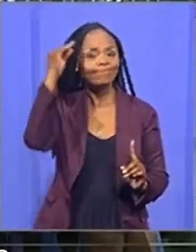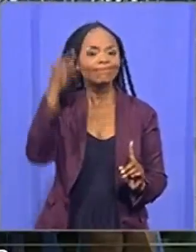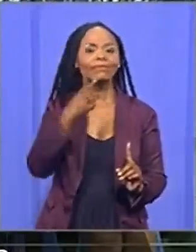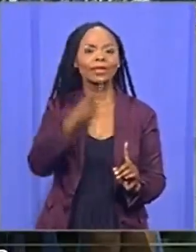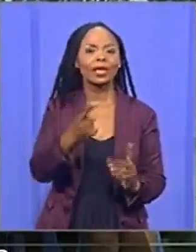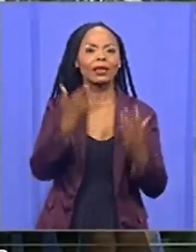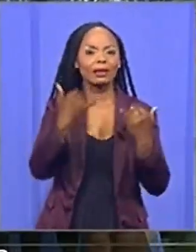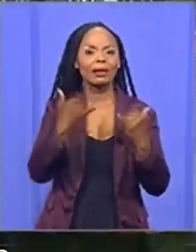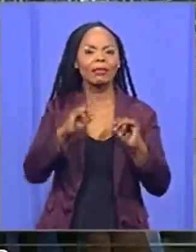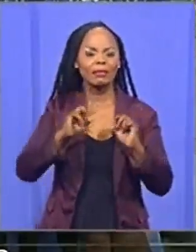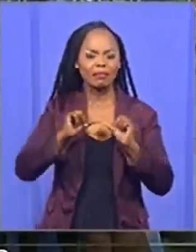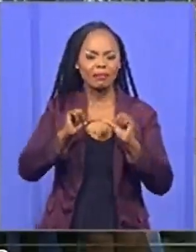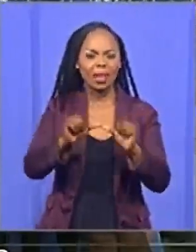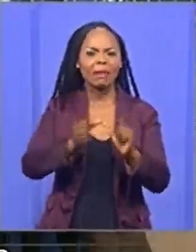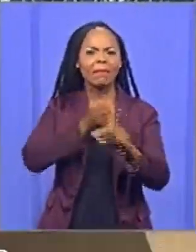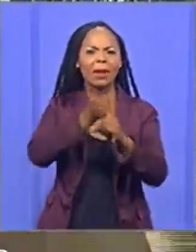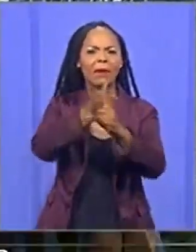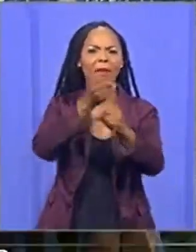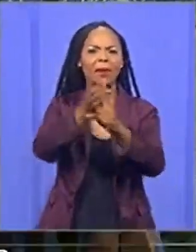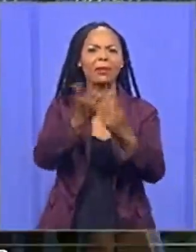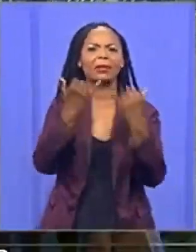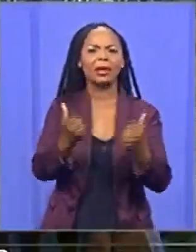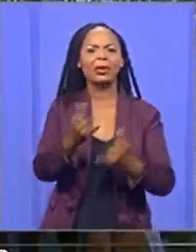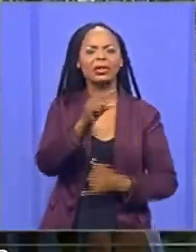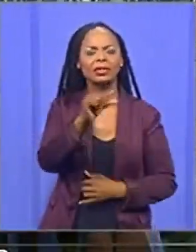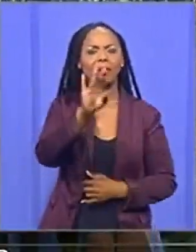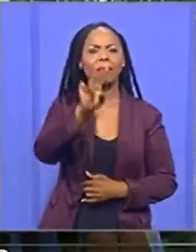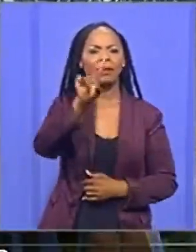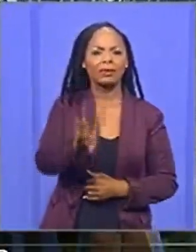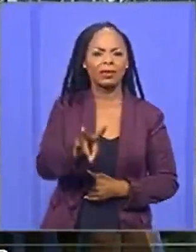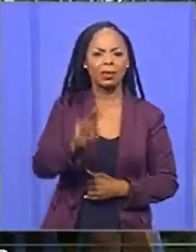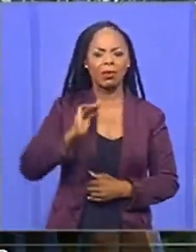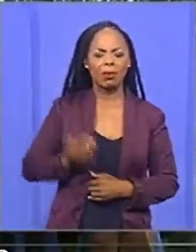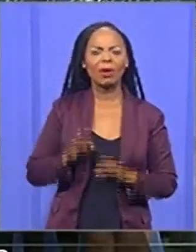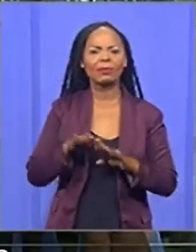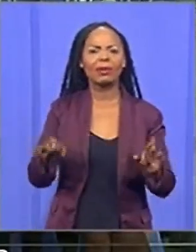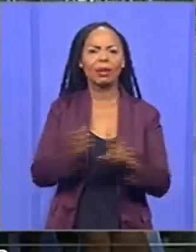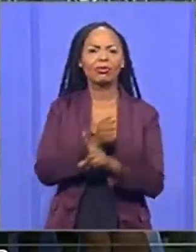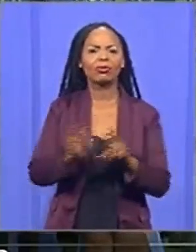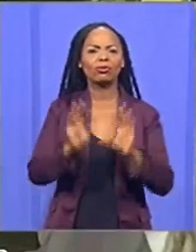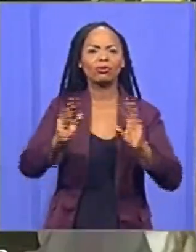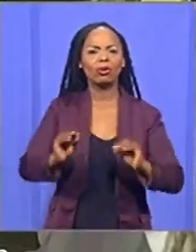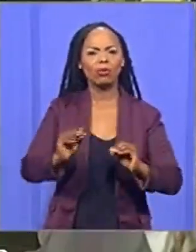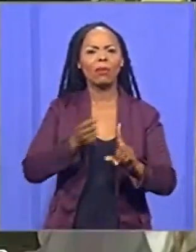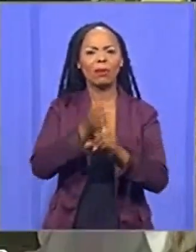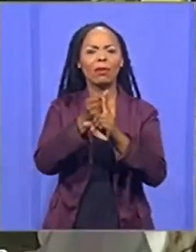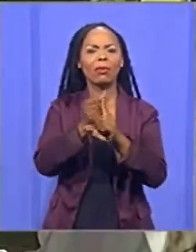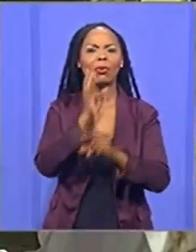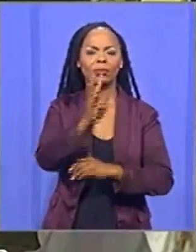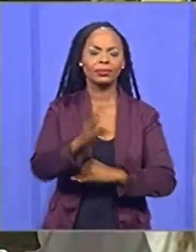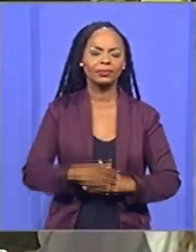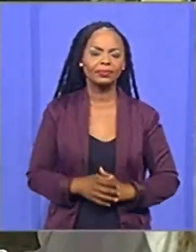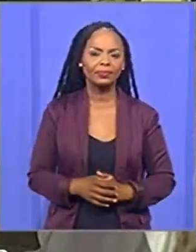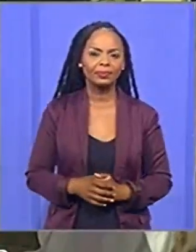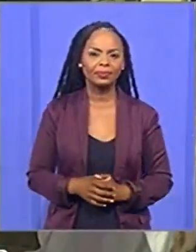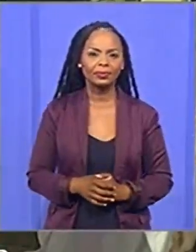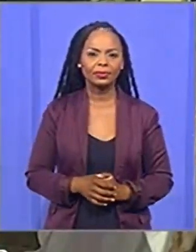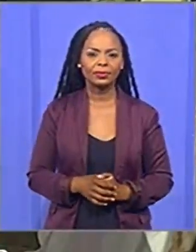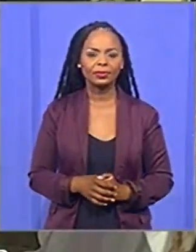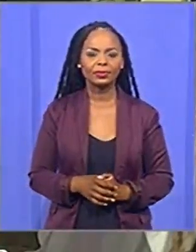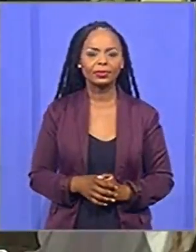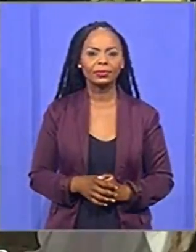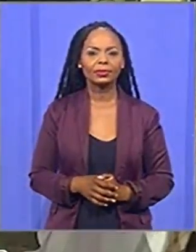ho etella pele matsholo a dikgoka tse etsuwang kgahlano le basadi le bana. Ponelo le Kgafola, ditaba tsa